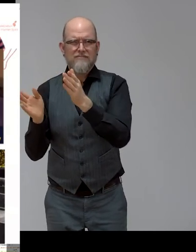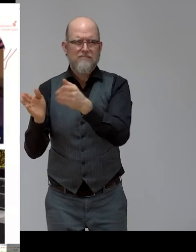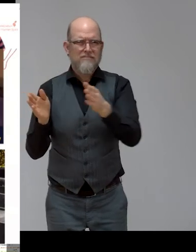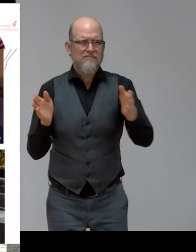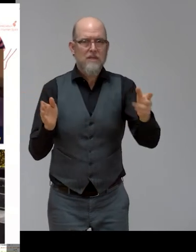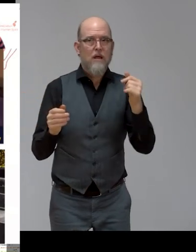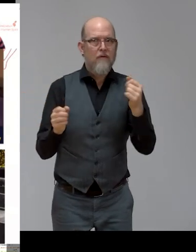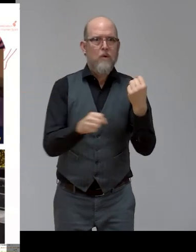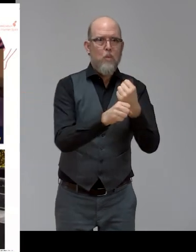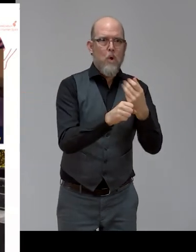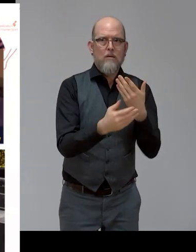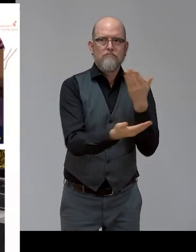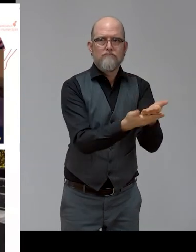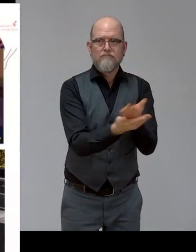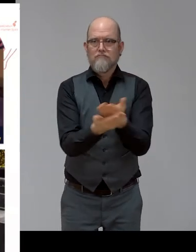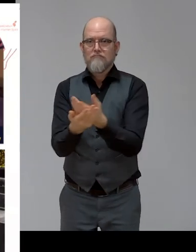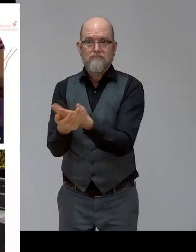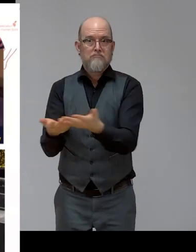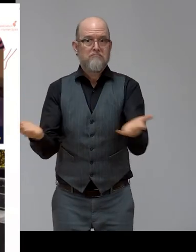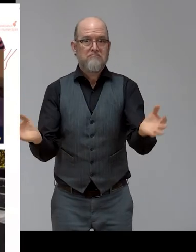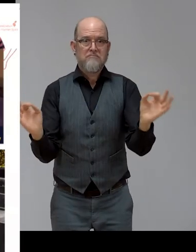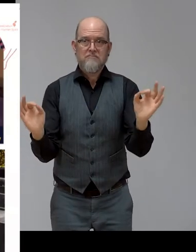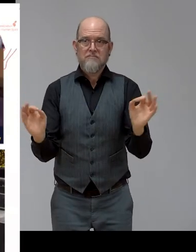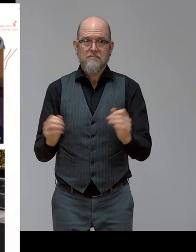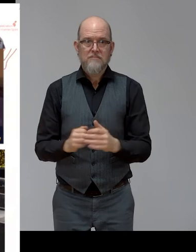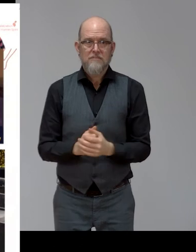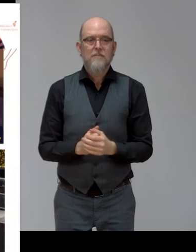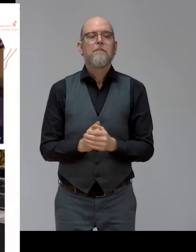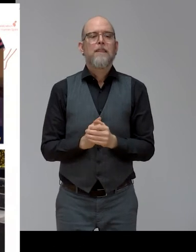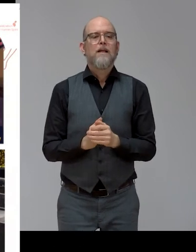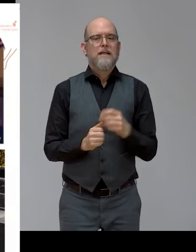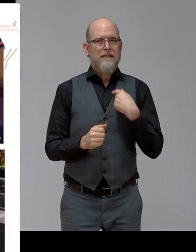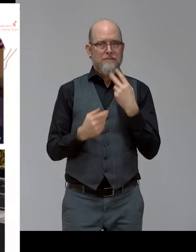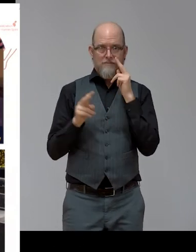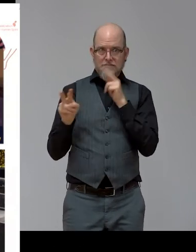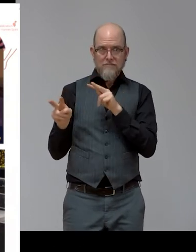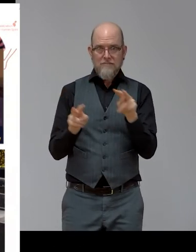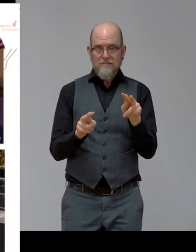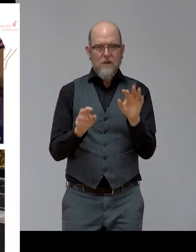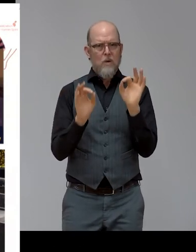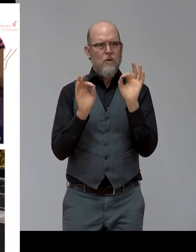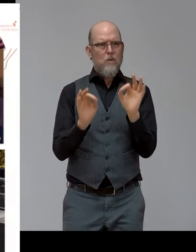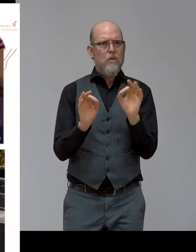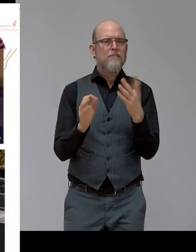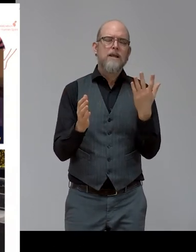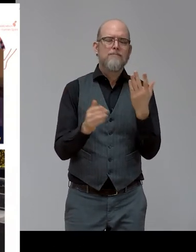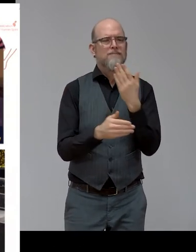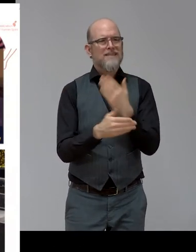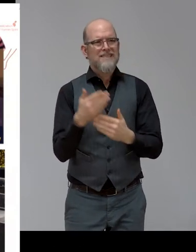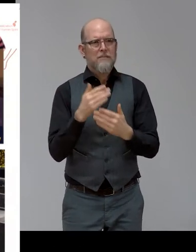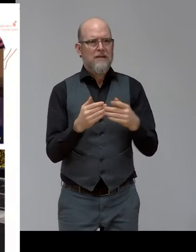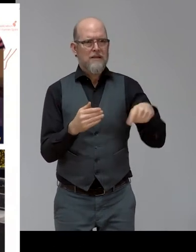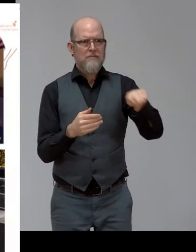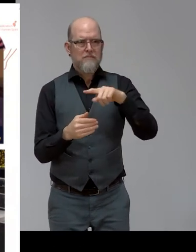eyesight? When I say this to people, I generally get the raised eyebrows and with disbelief and curiosity.